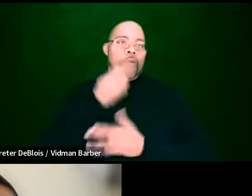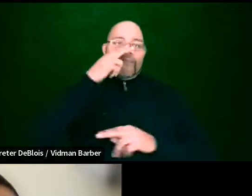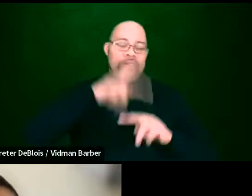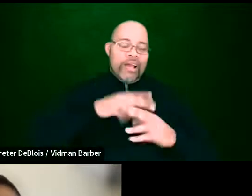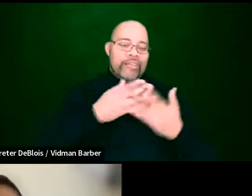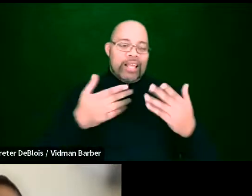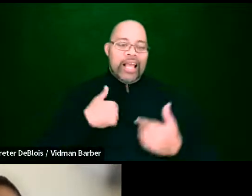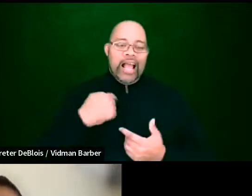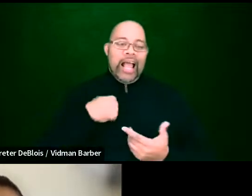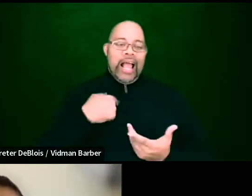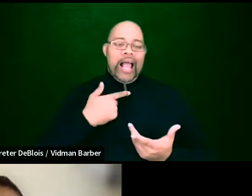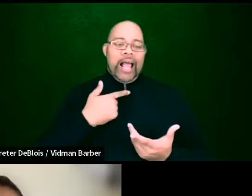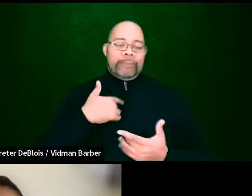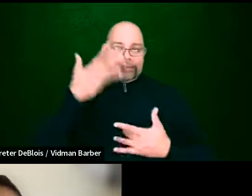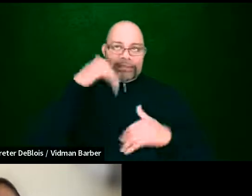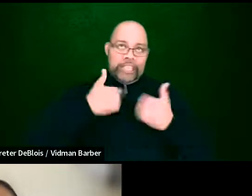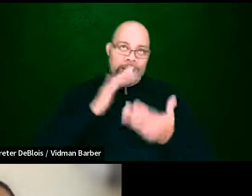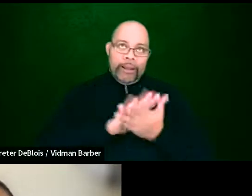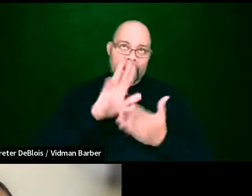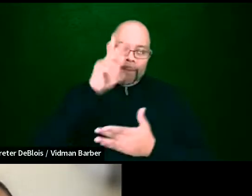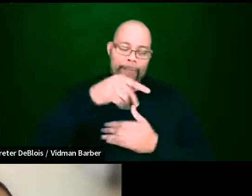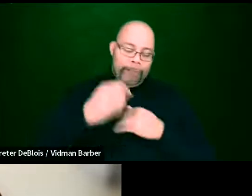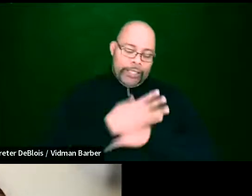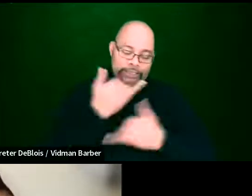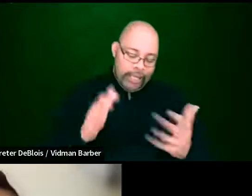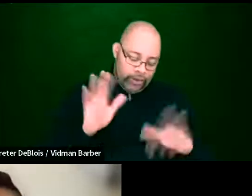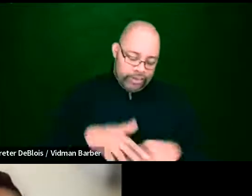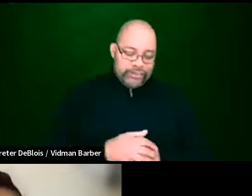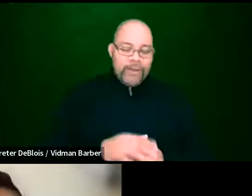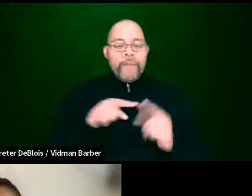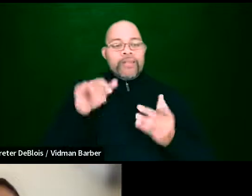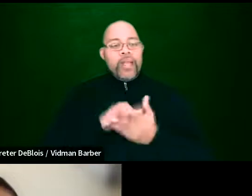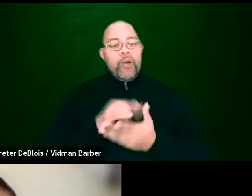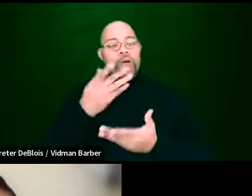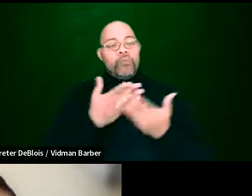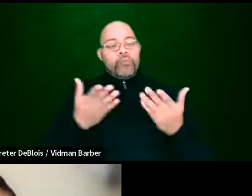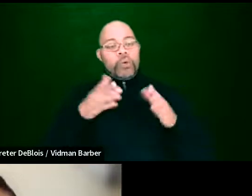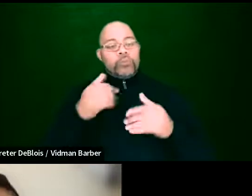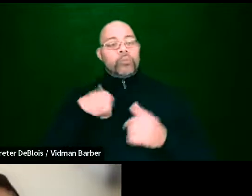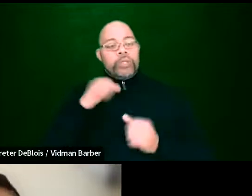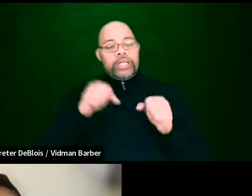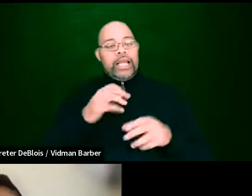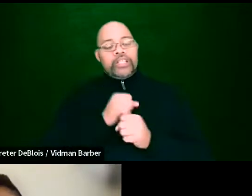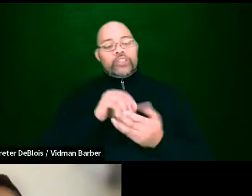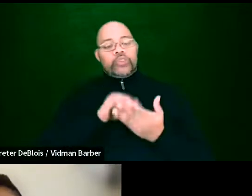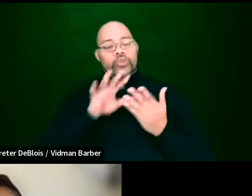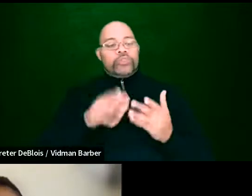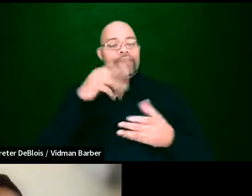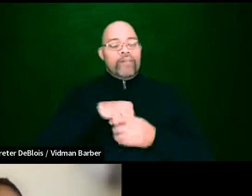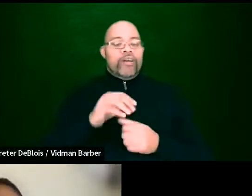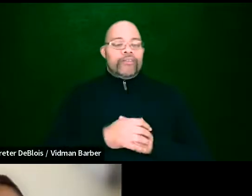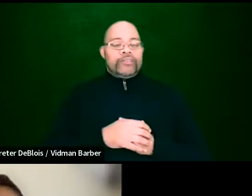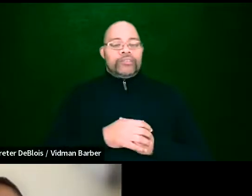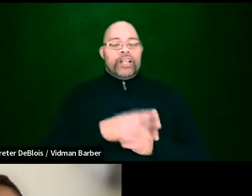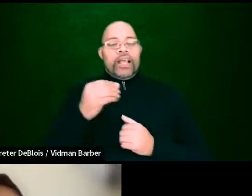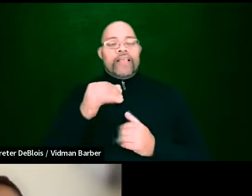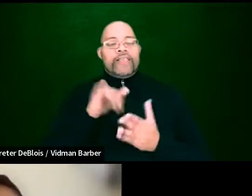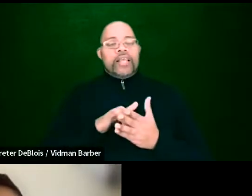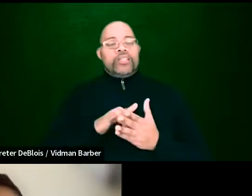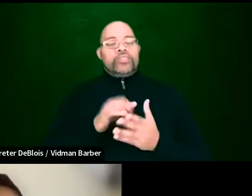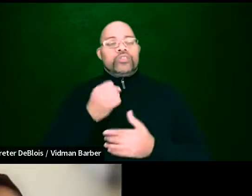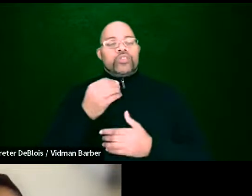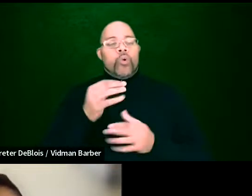thing. Like, I'm kind of sick and tired of beach cleanups right now. But that's one of the ways in which we get the students involved. And, it's been